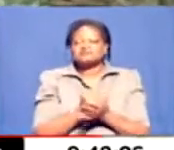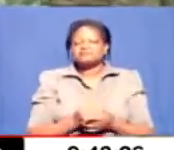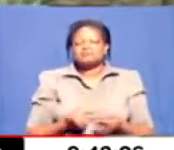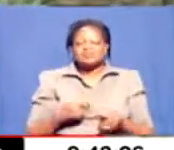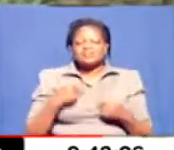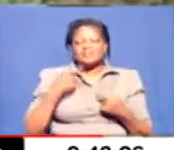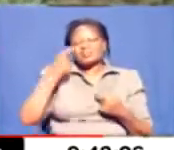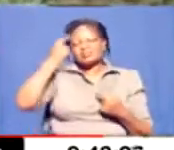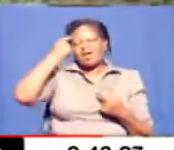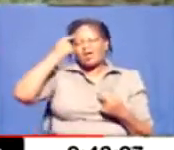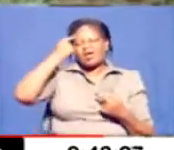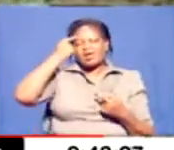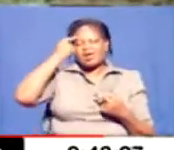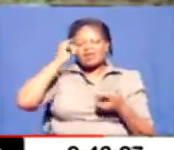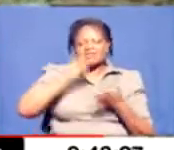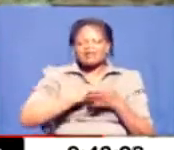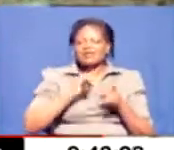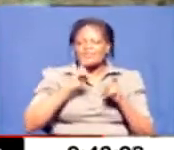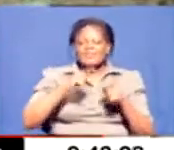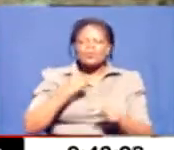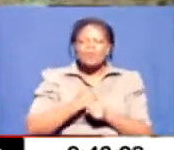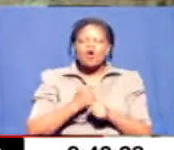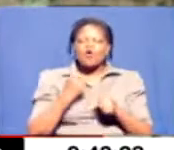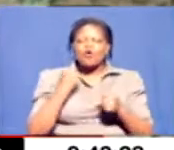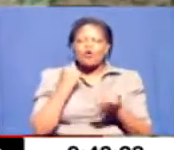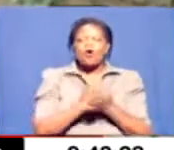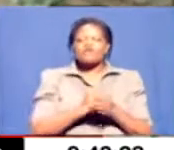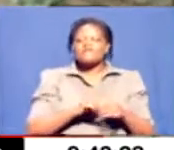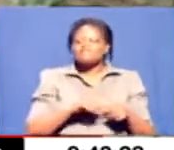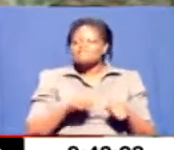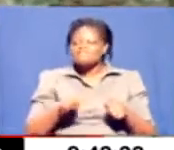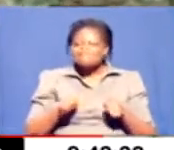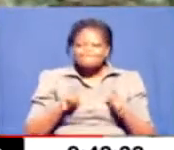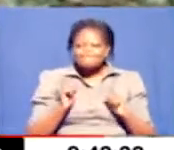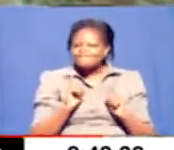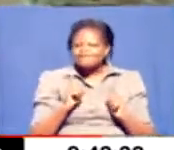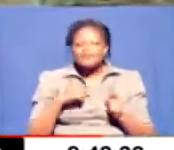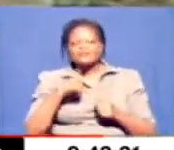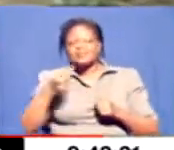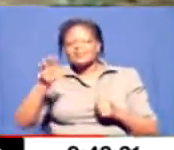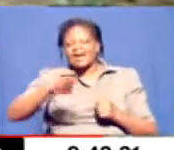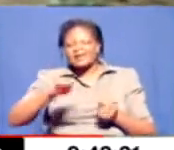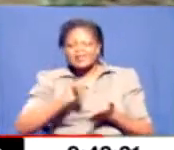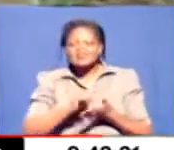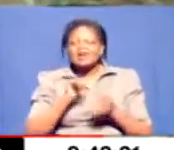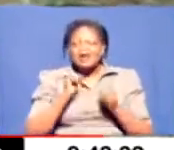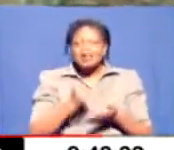we can only be in offices. There are other fields that can enable us have